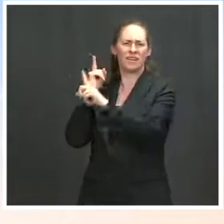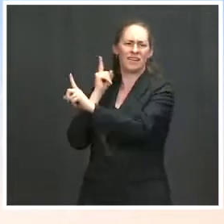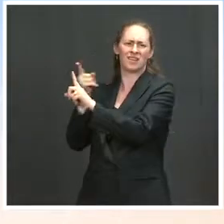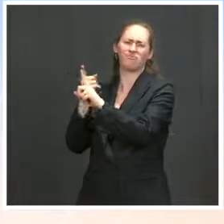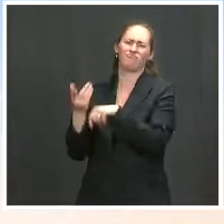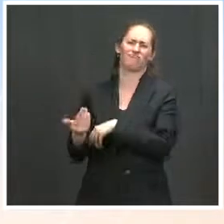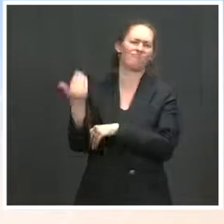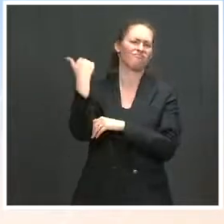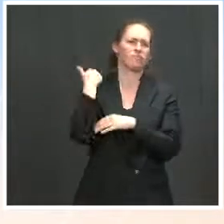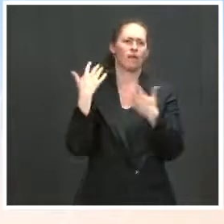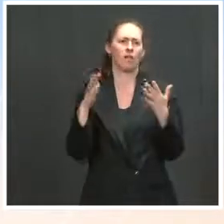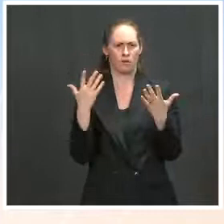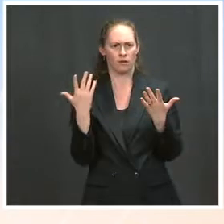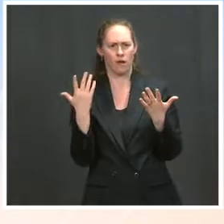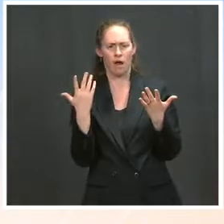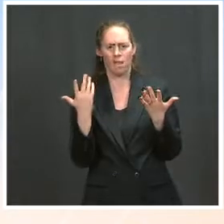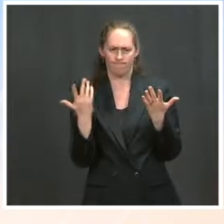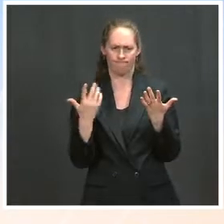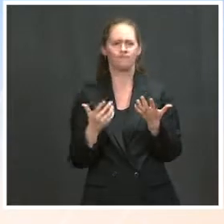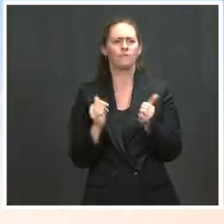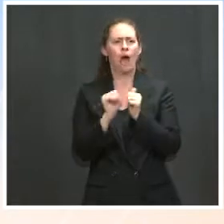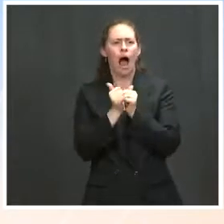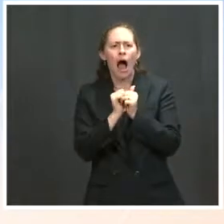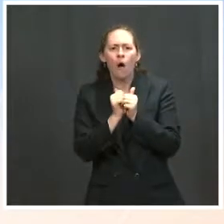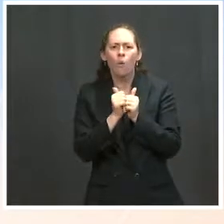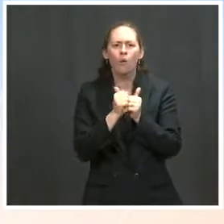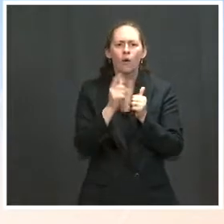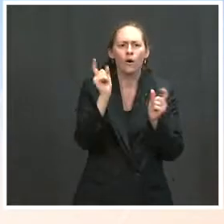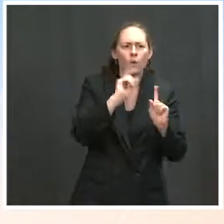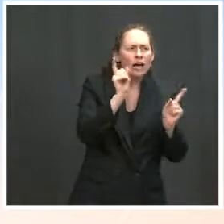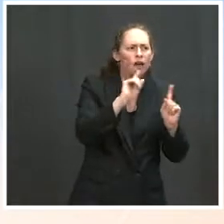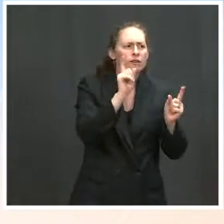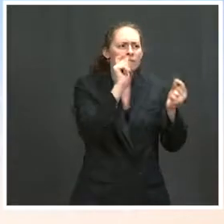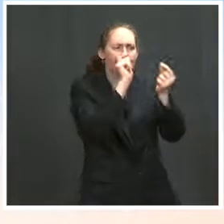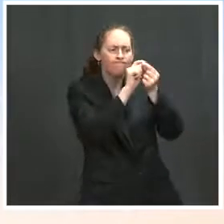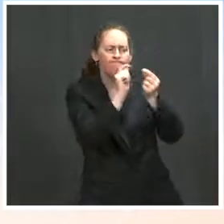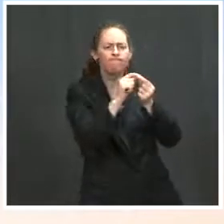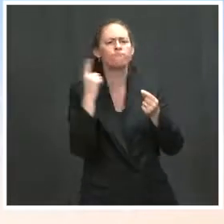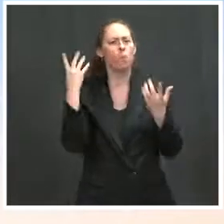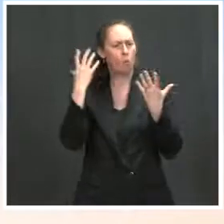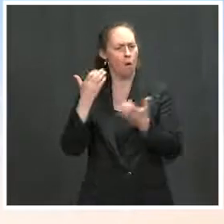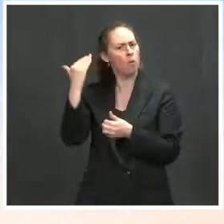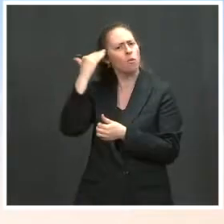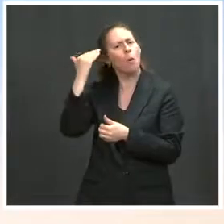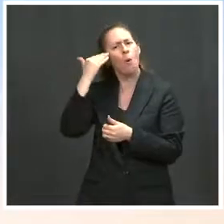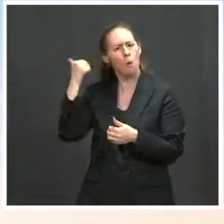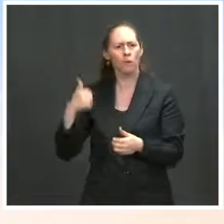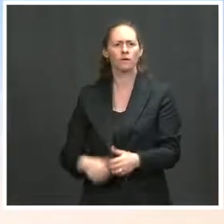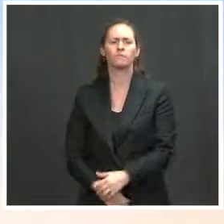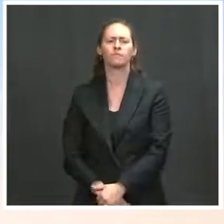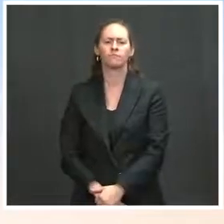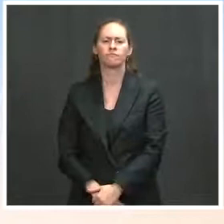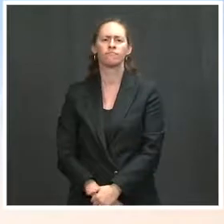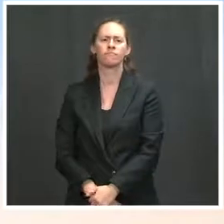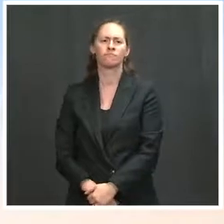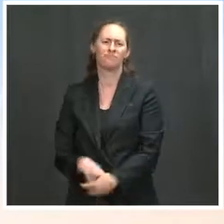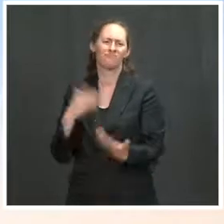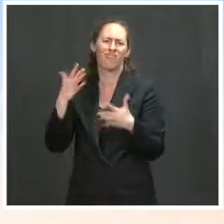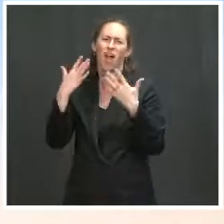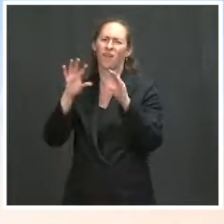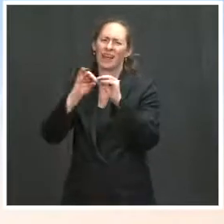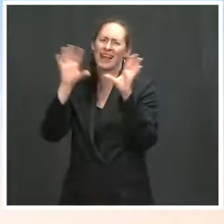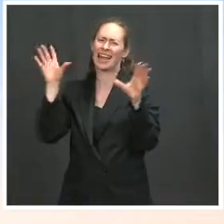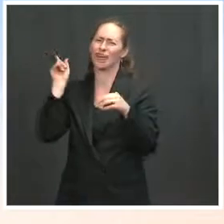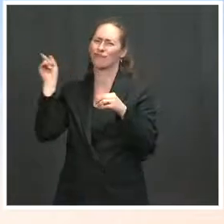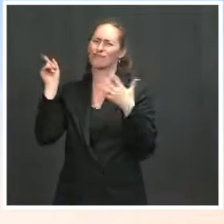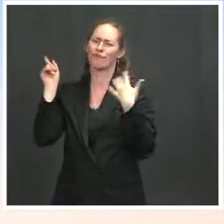out where the COVID-19 originated from. So the president has been very clear. He actually, spoke